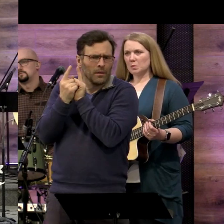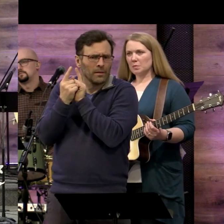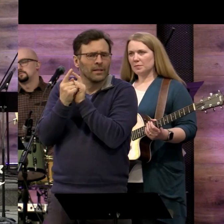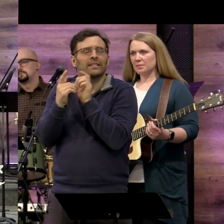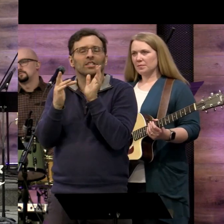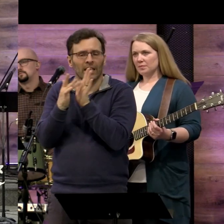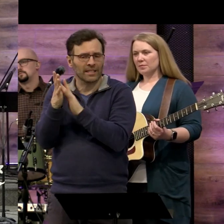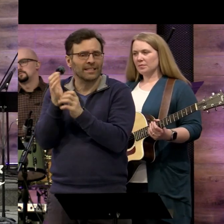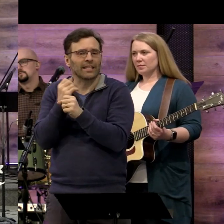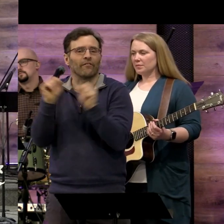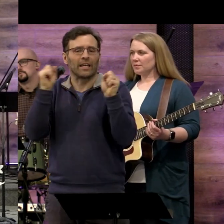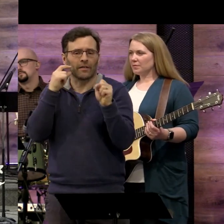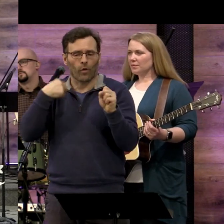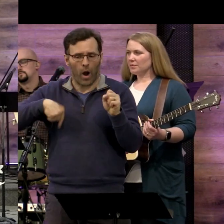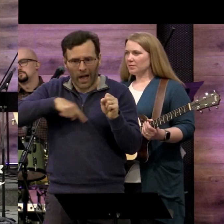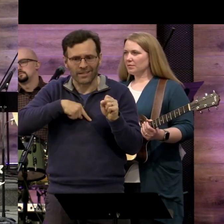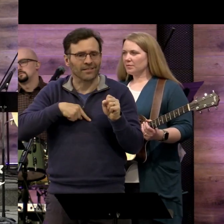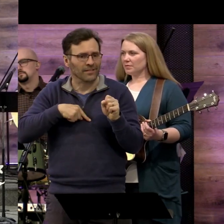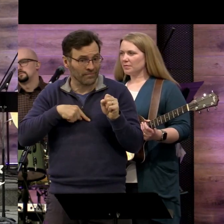Jesus' salvation of us,